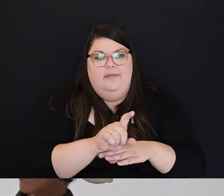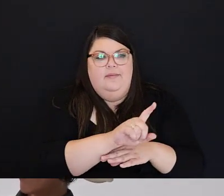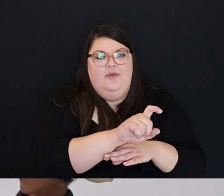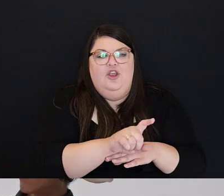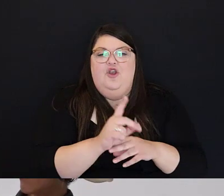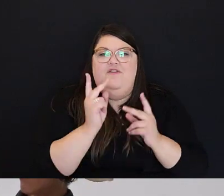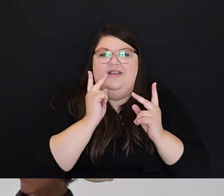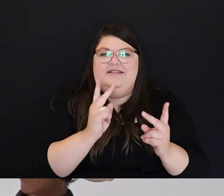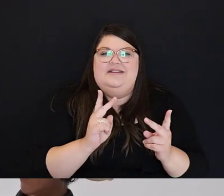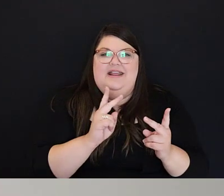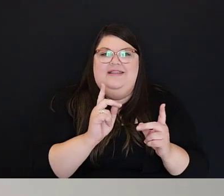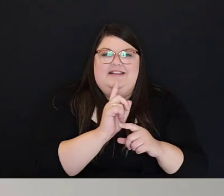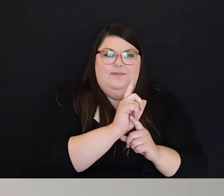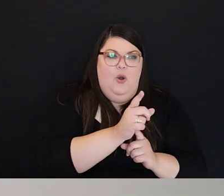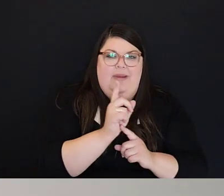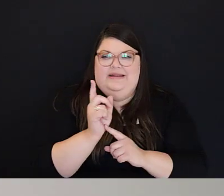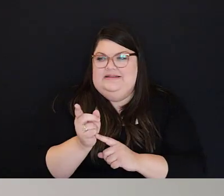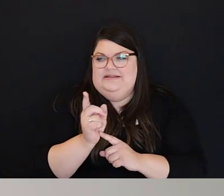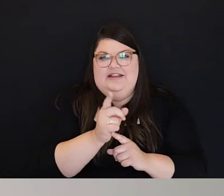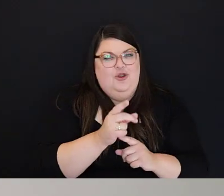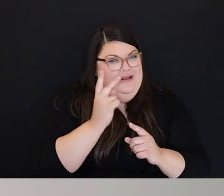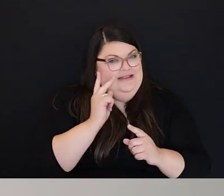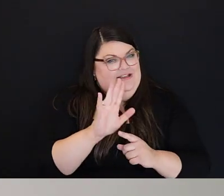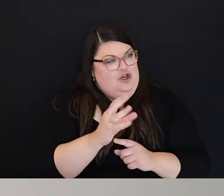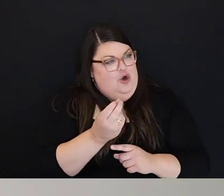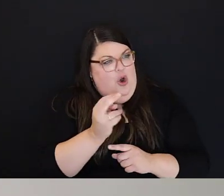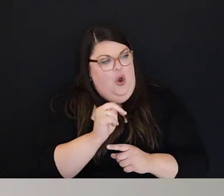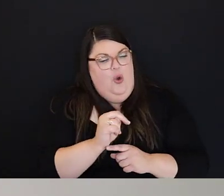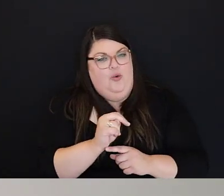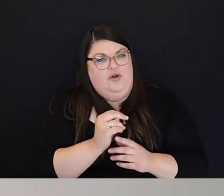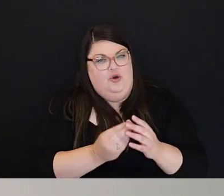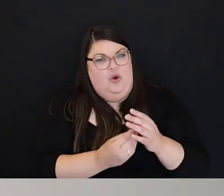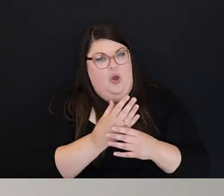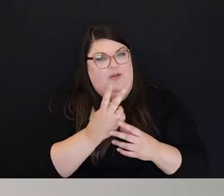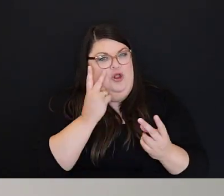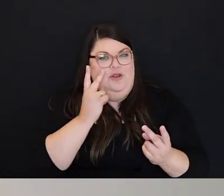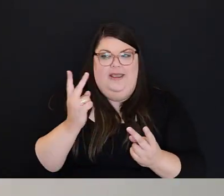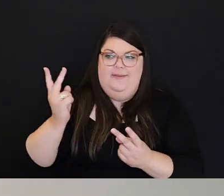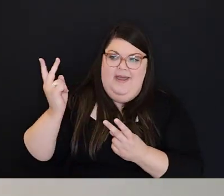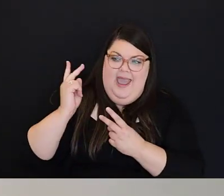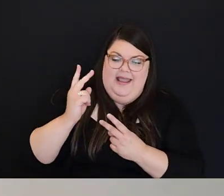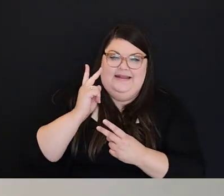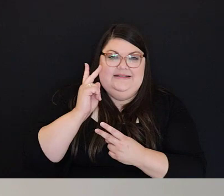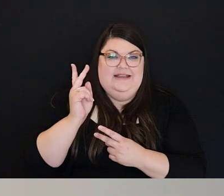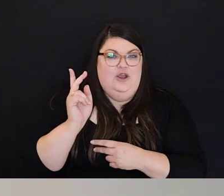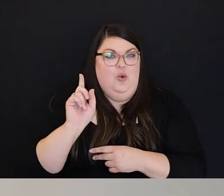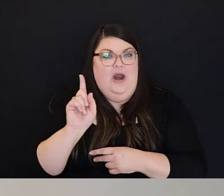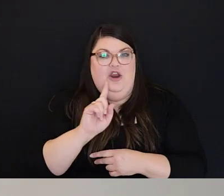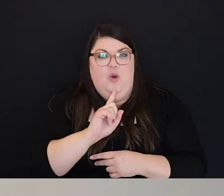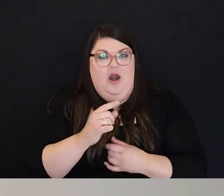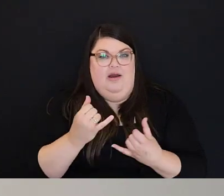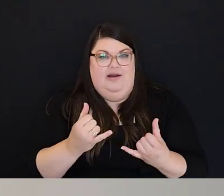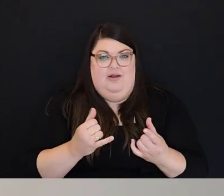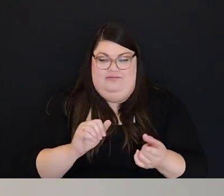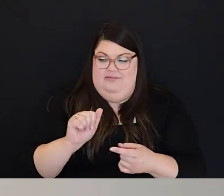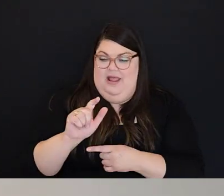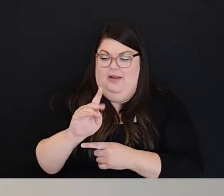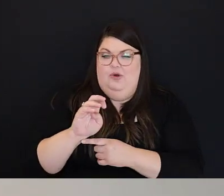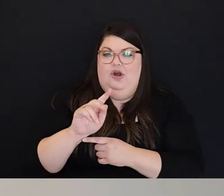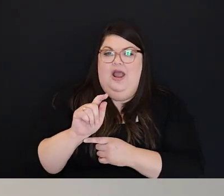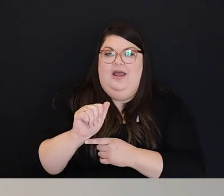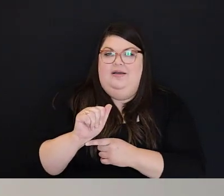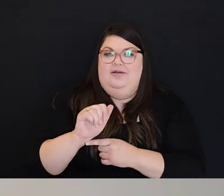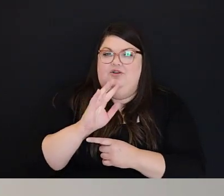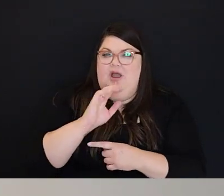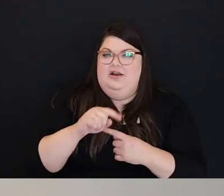also can see your own growth in kind of looking back, and then now seeing where you are in Alberta. You shared in terms of, you know, this is